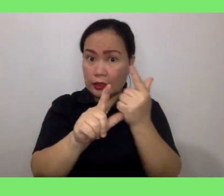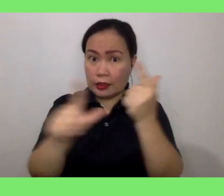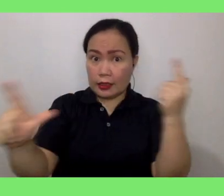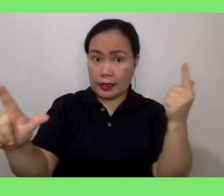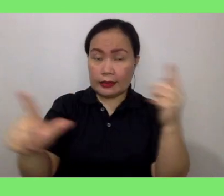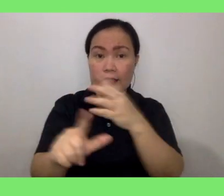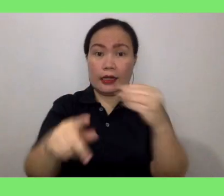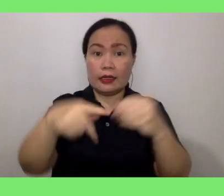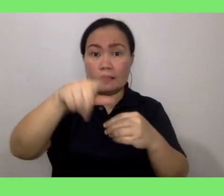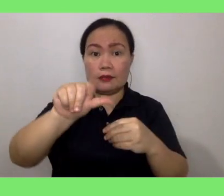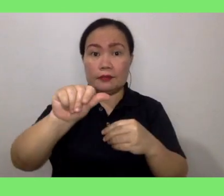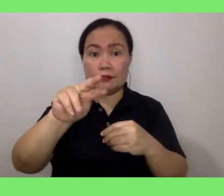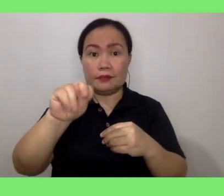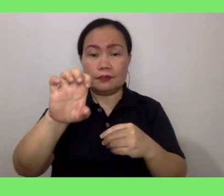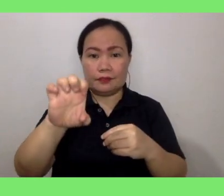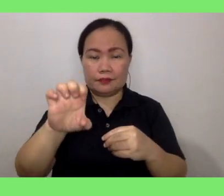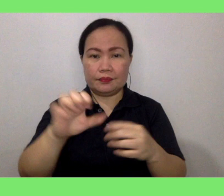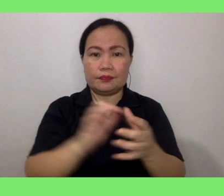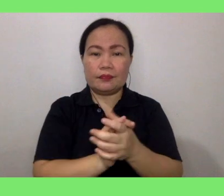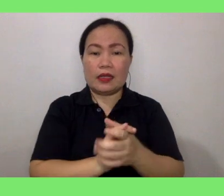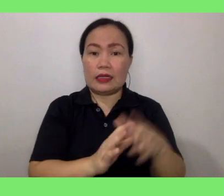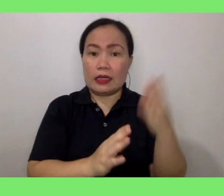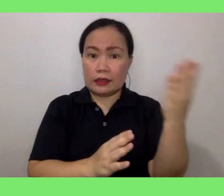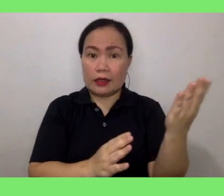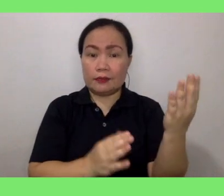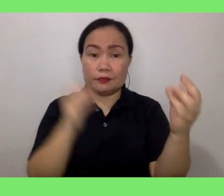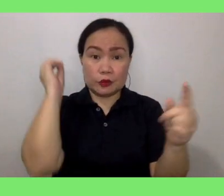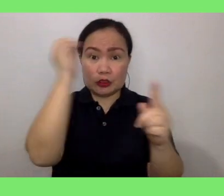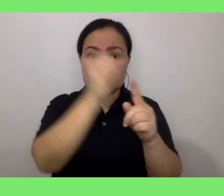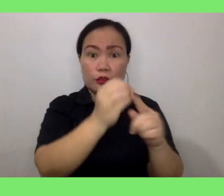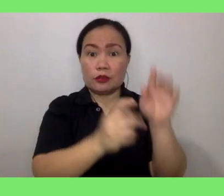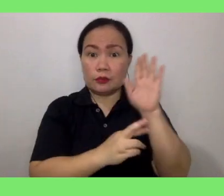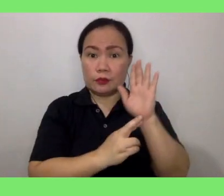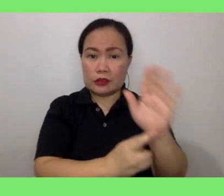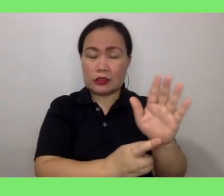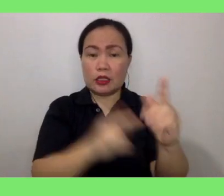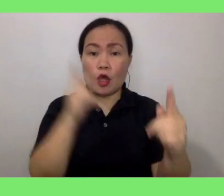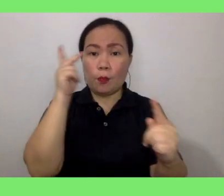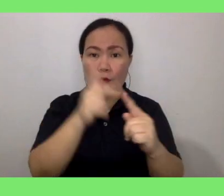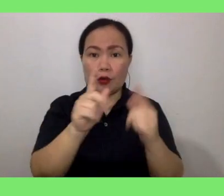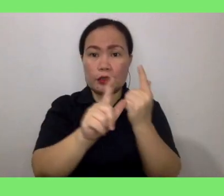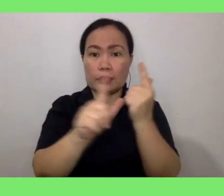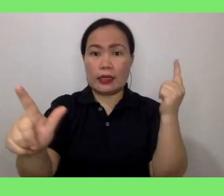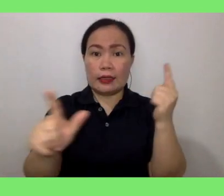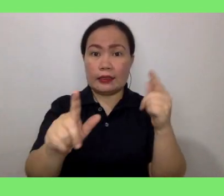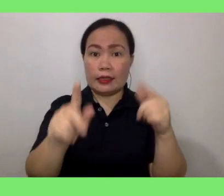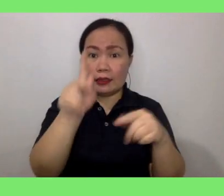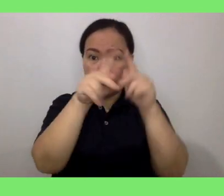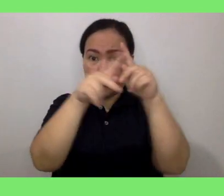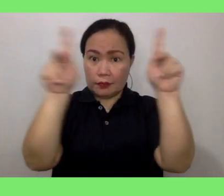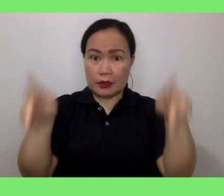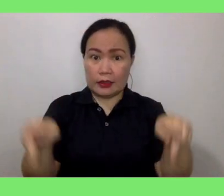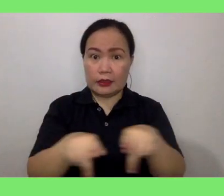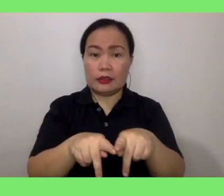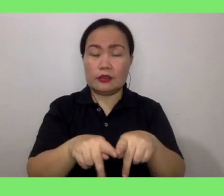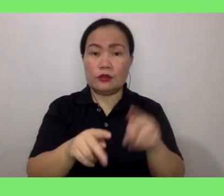we will represent a point, line, and plane using concrete and pictorial